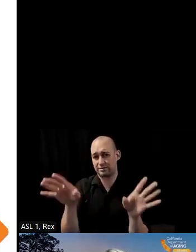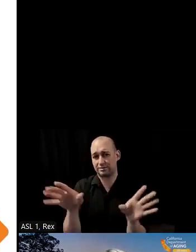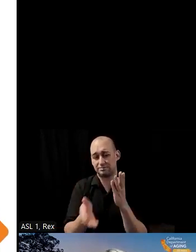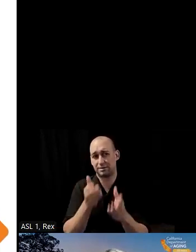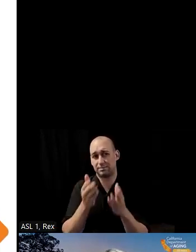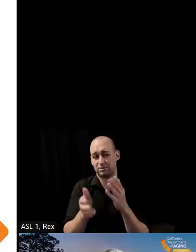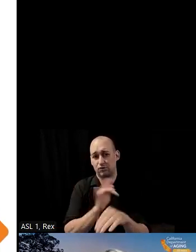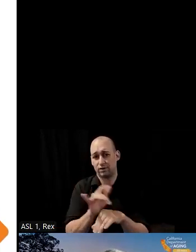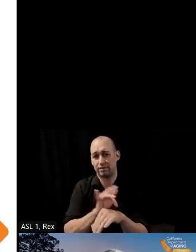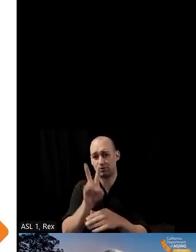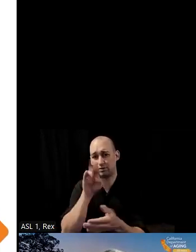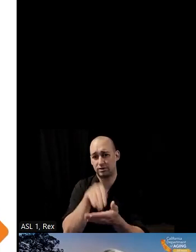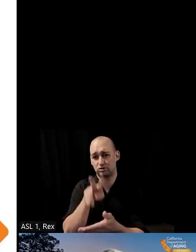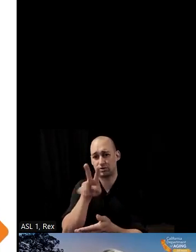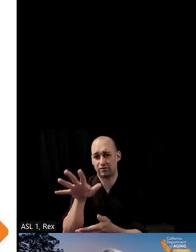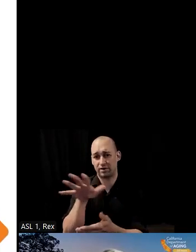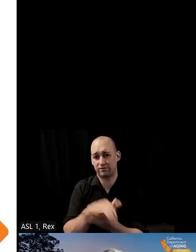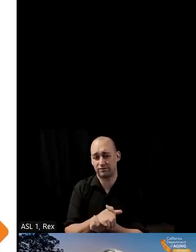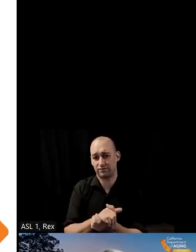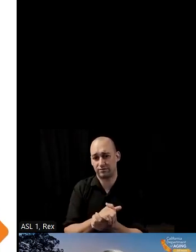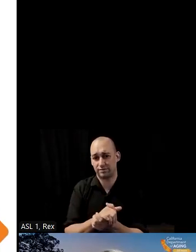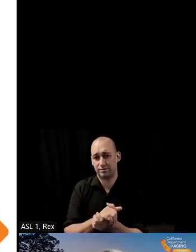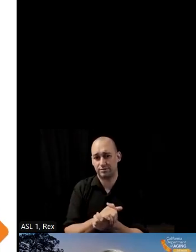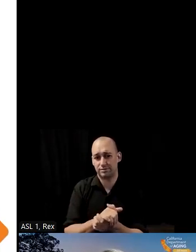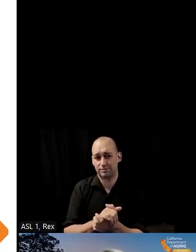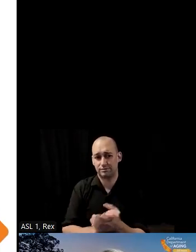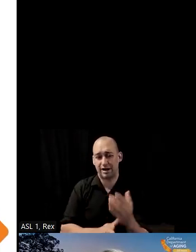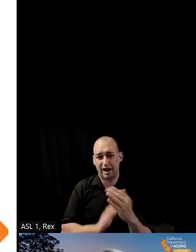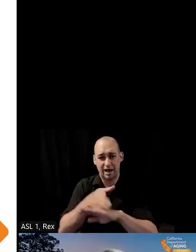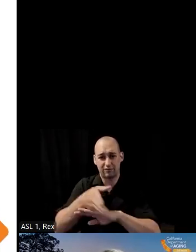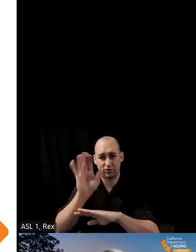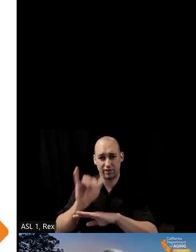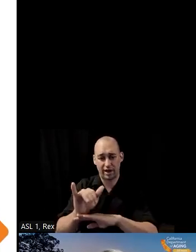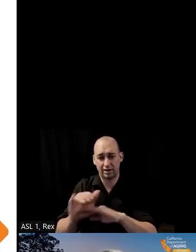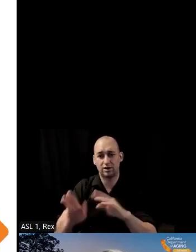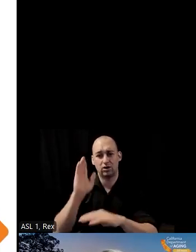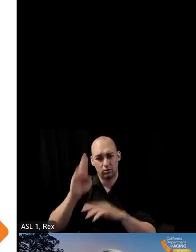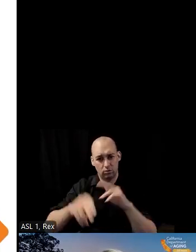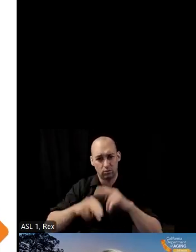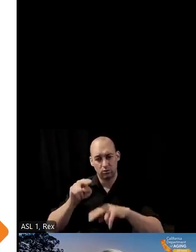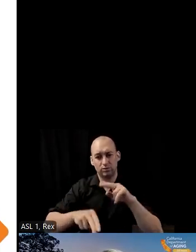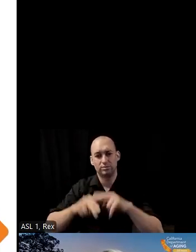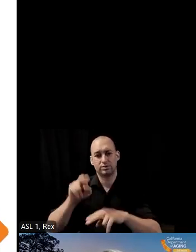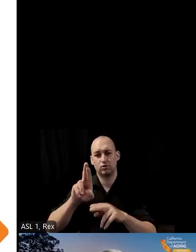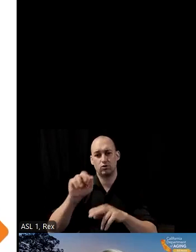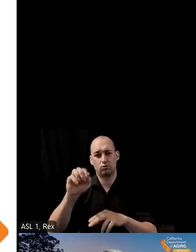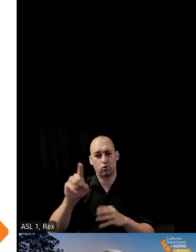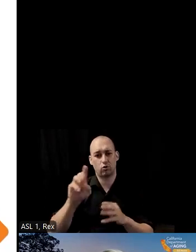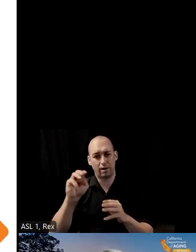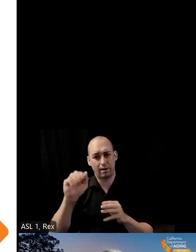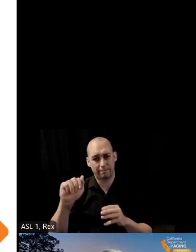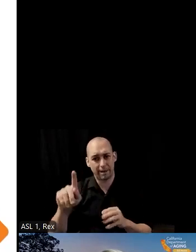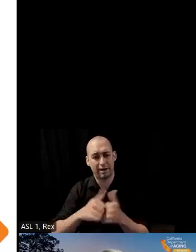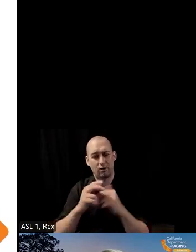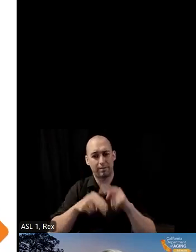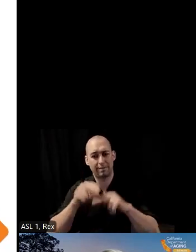sometime early 2025. After that time, we will work on building a roadmap for how we build capacity